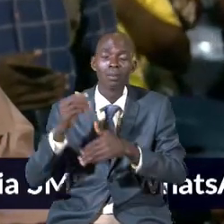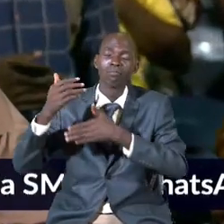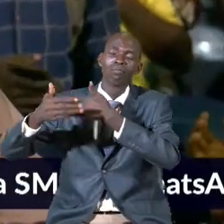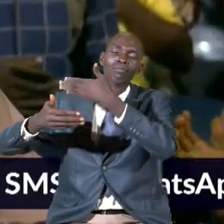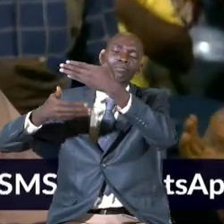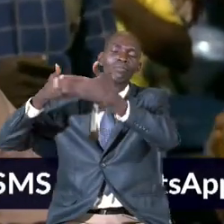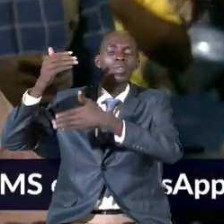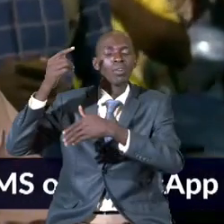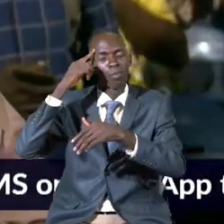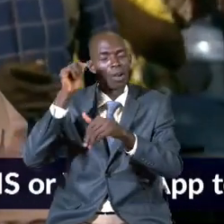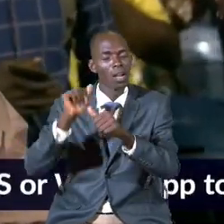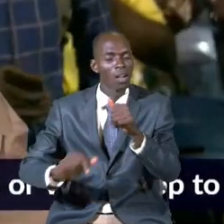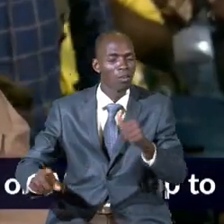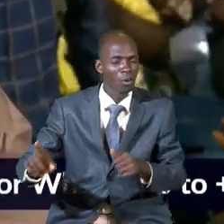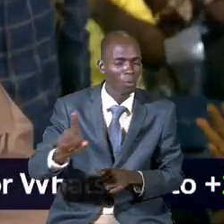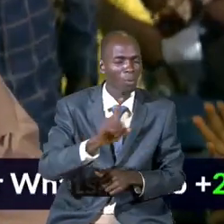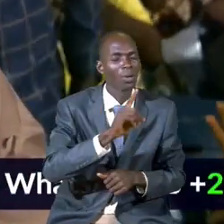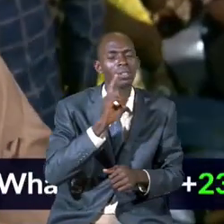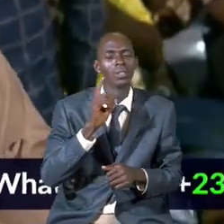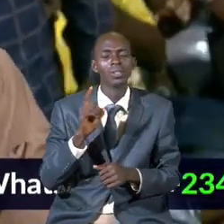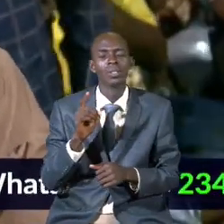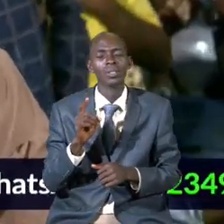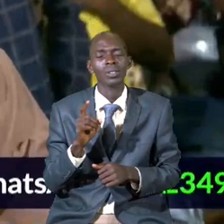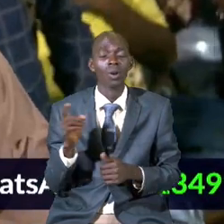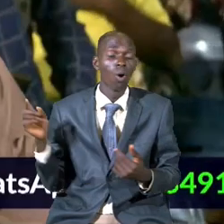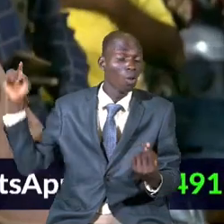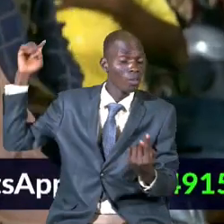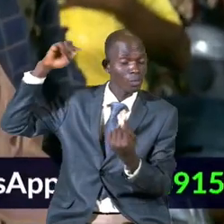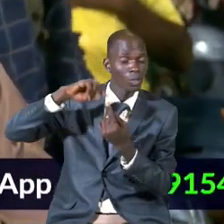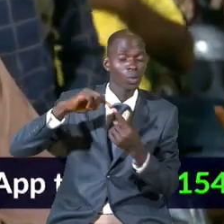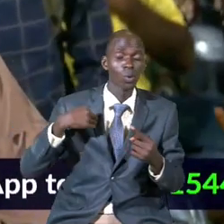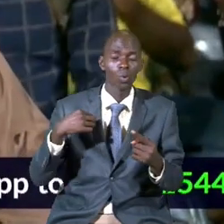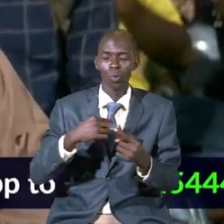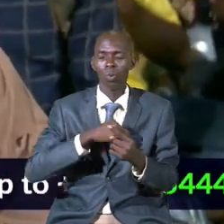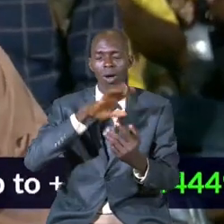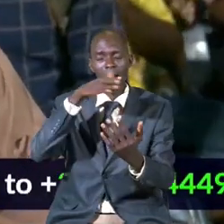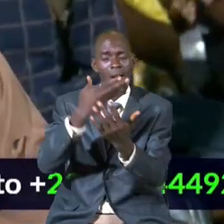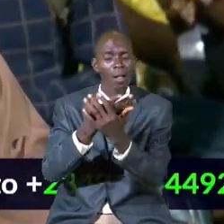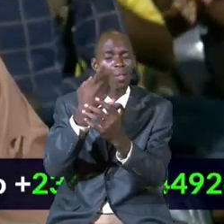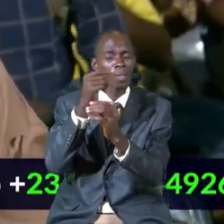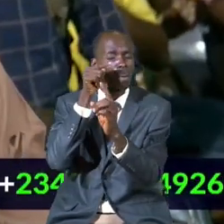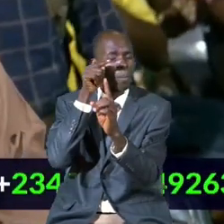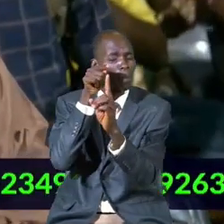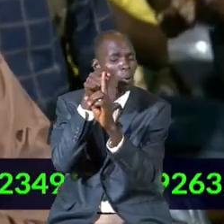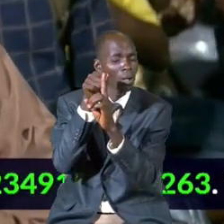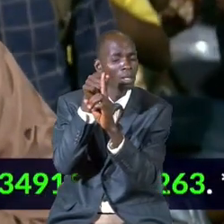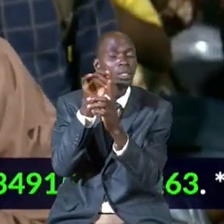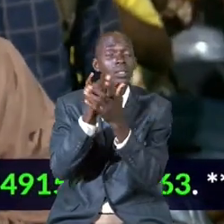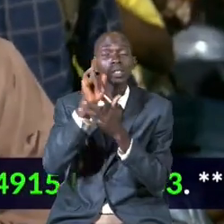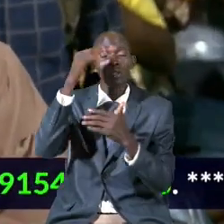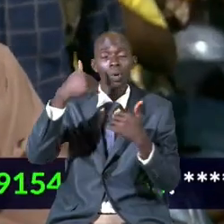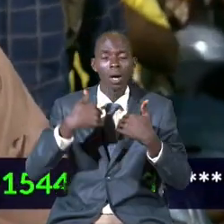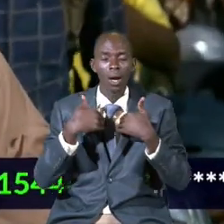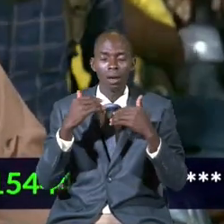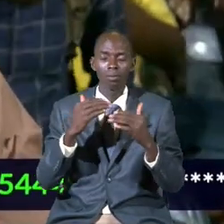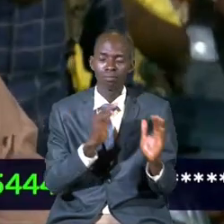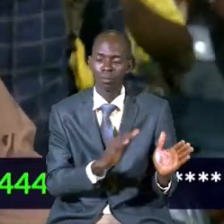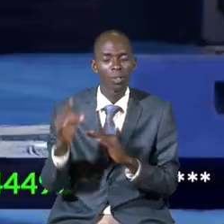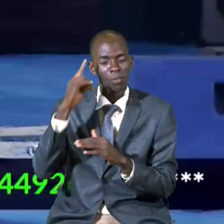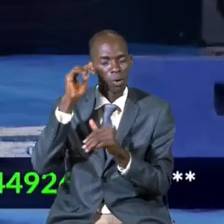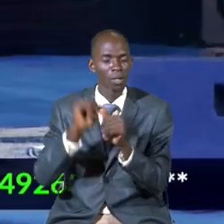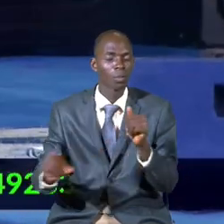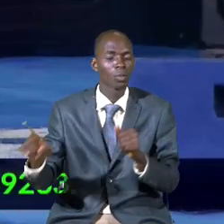for everyone until we reach the point that your body for every one of us in